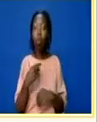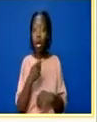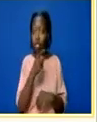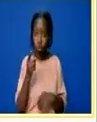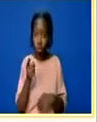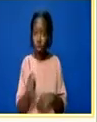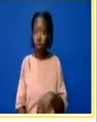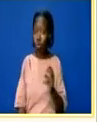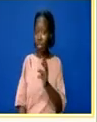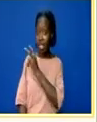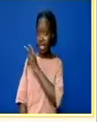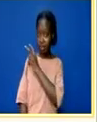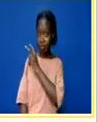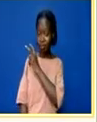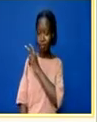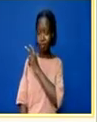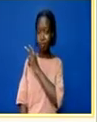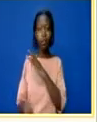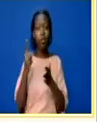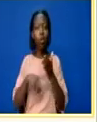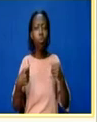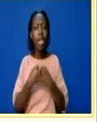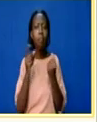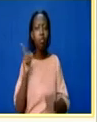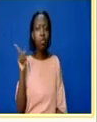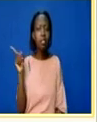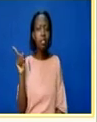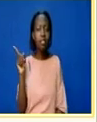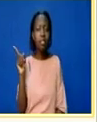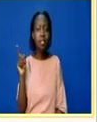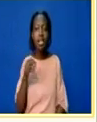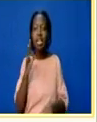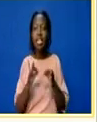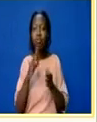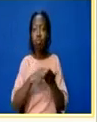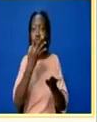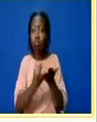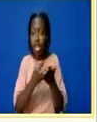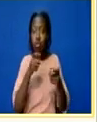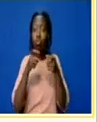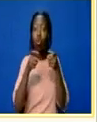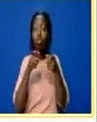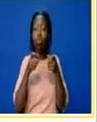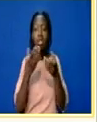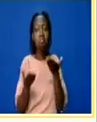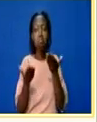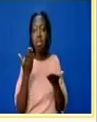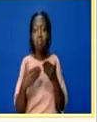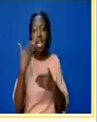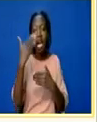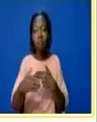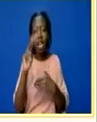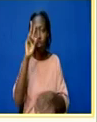this field here. Mm-hmm. What will happen to it if not controlled after, let's say, about